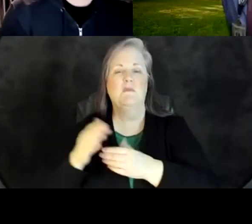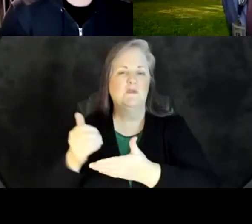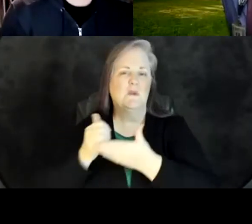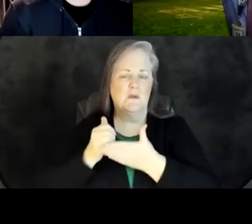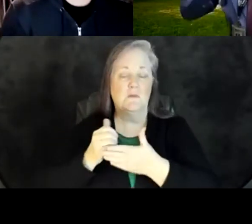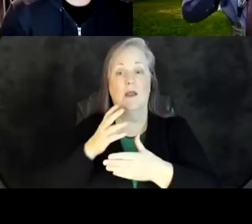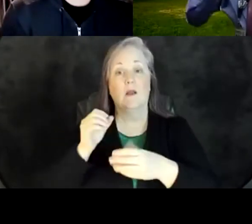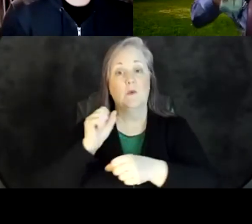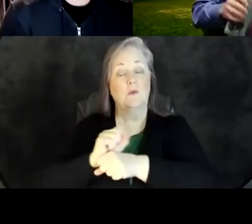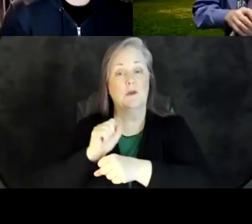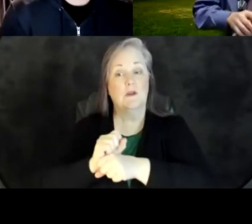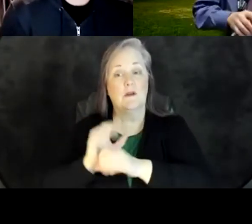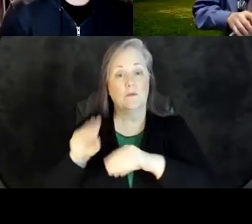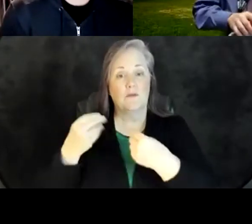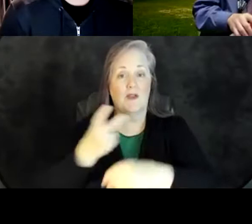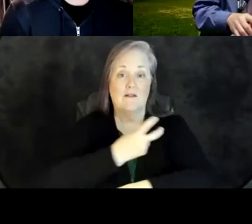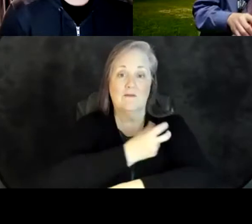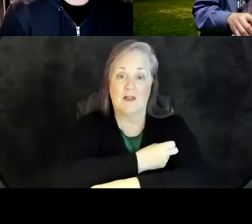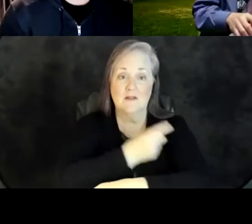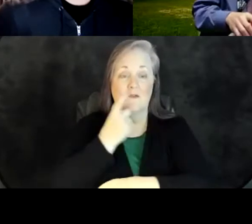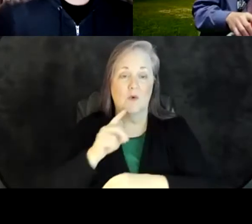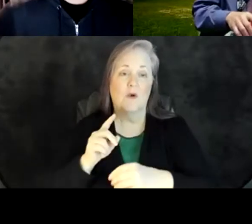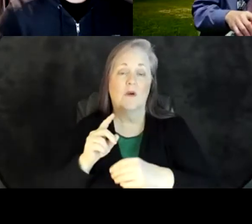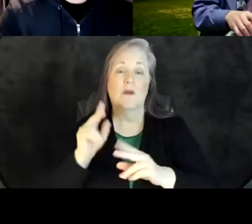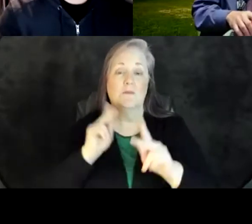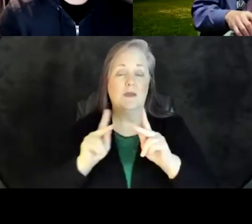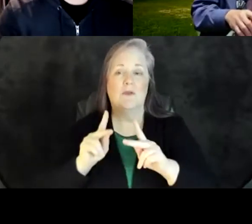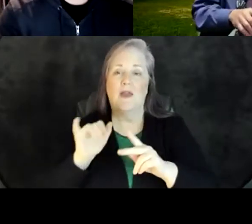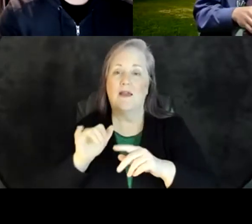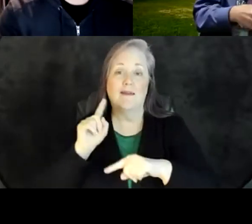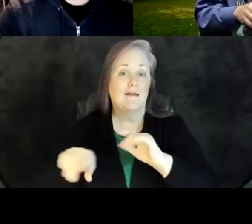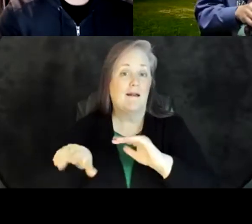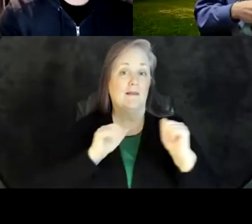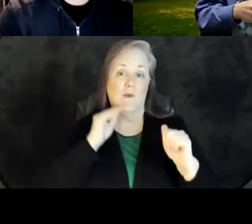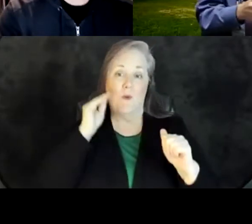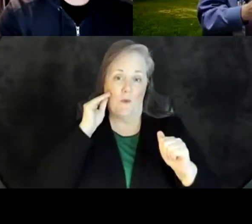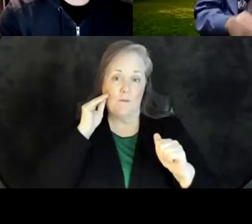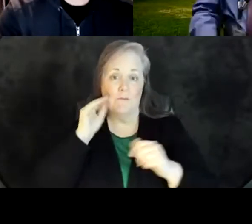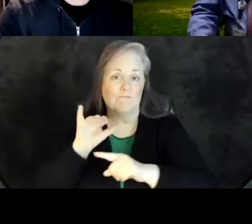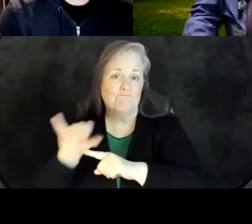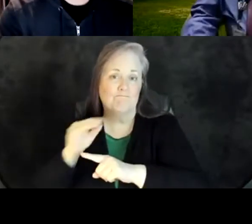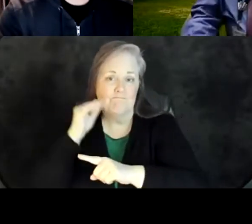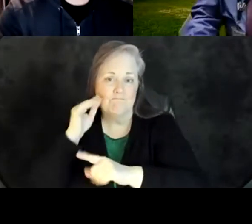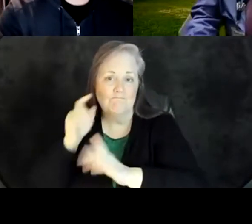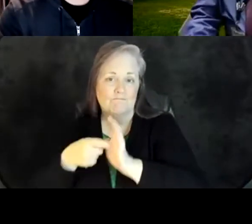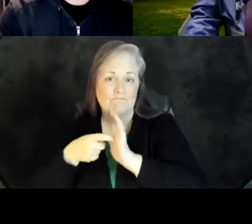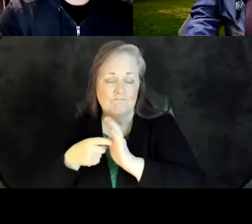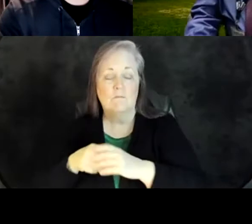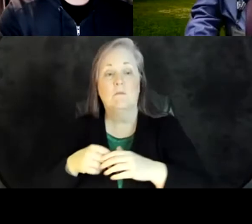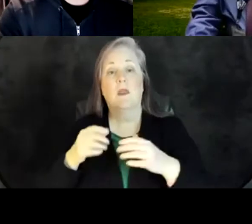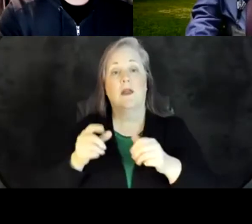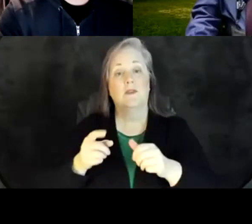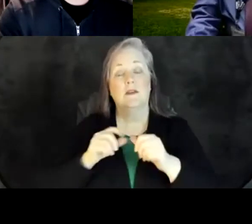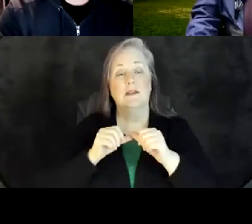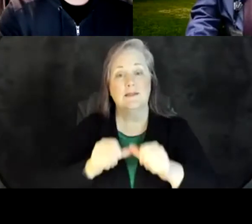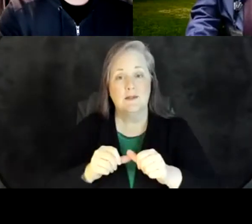on providing vaccinations to homebound individuals. And then we continue to onboard to